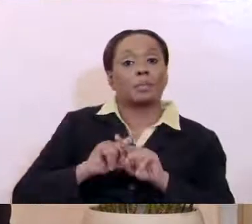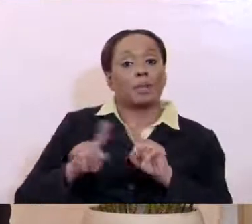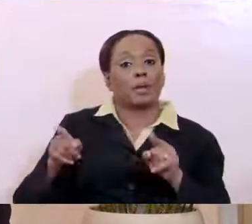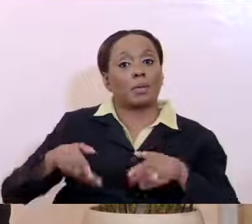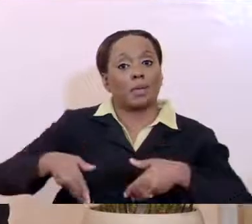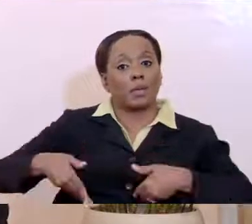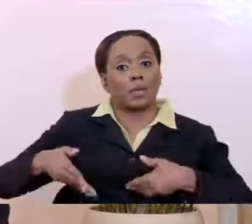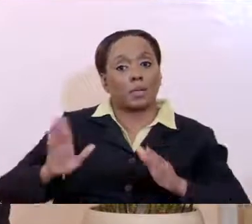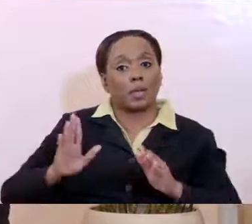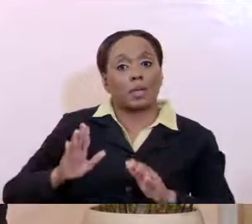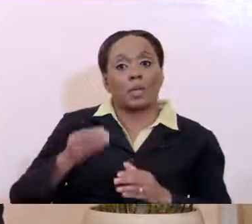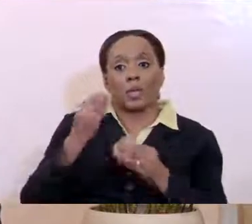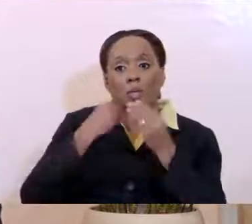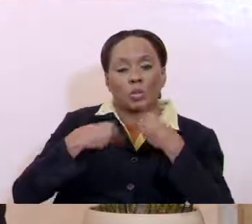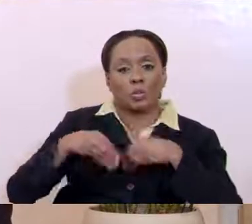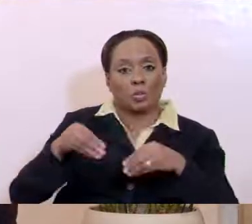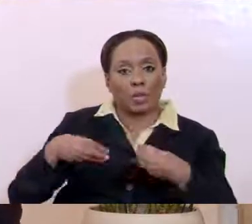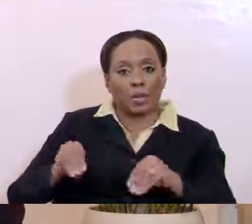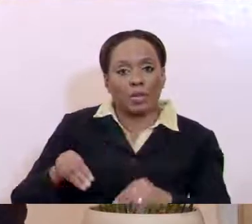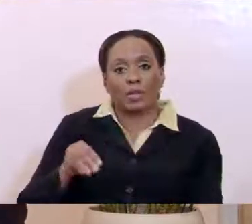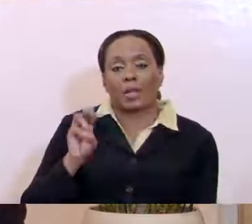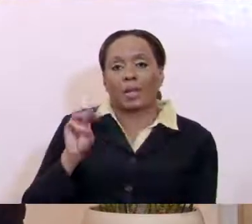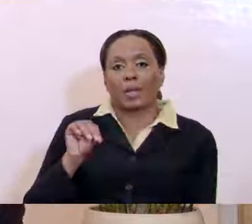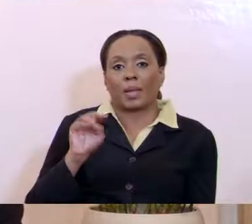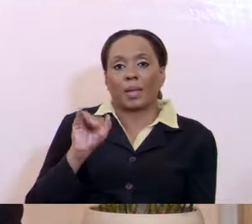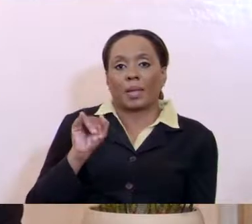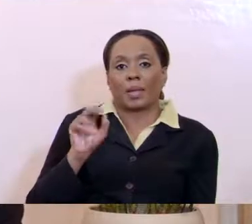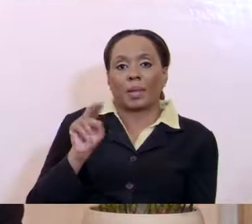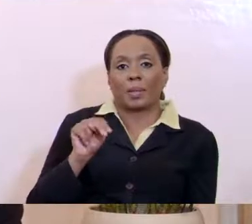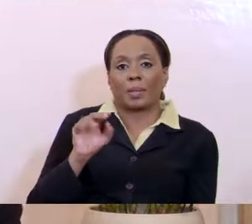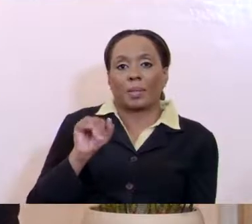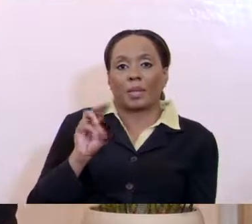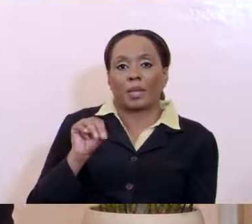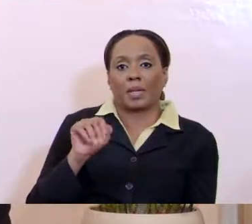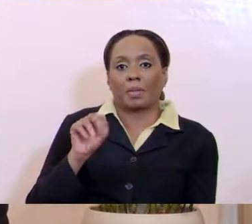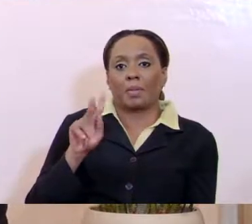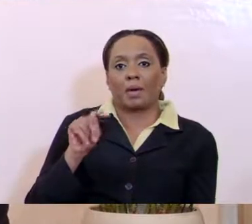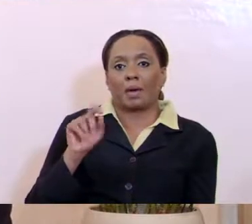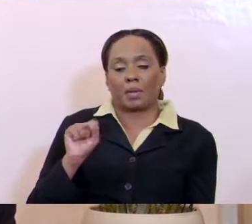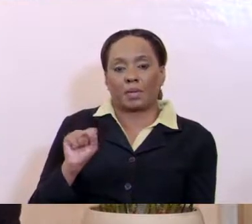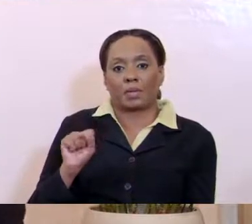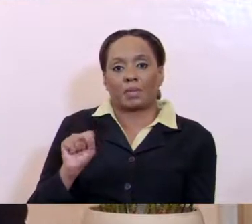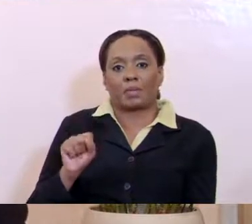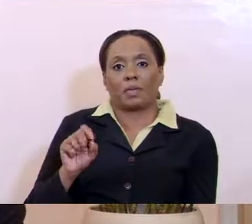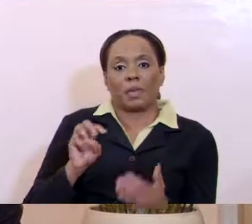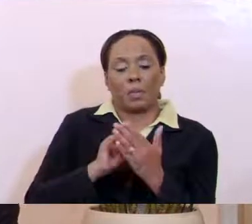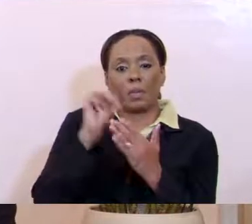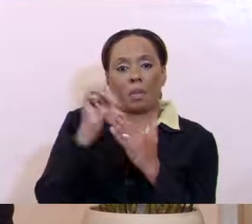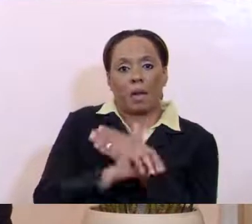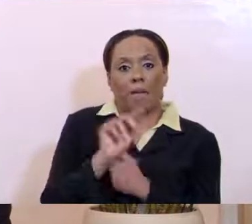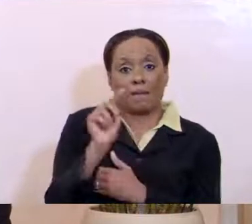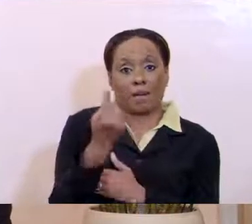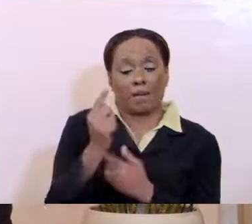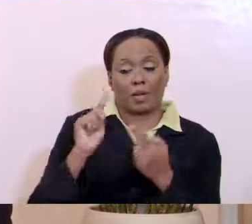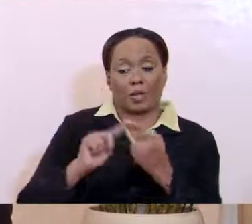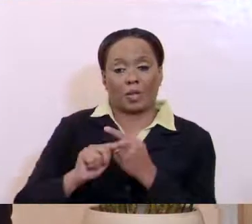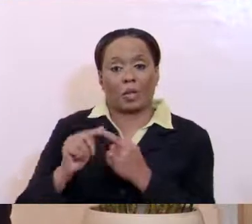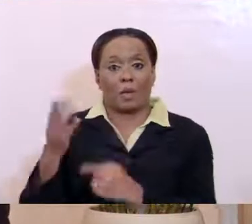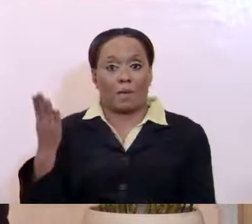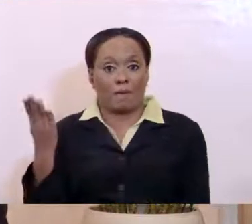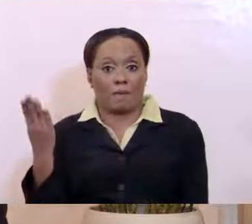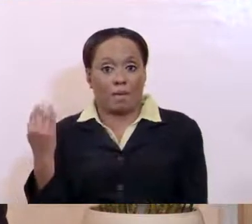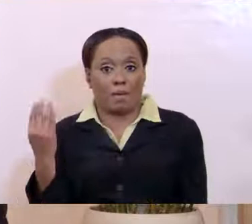supermarkets and mini-marts that flexibility during the period of the 1st March to the 14th of